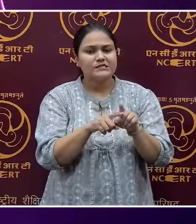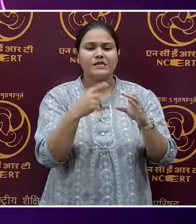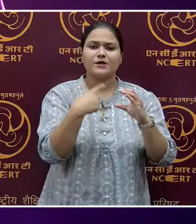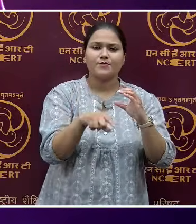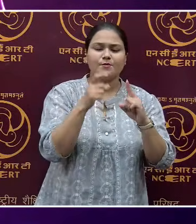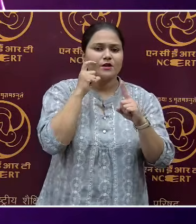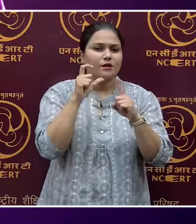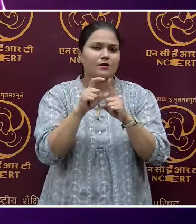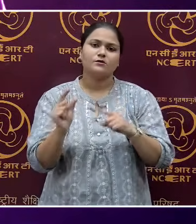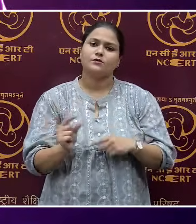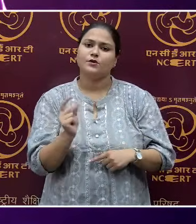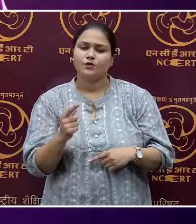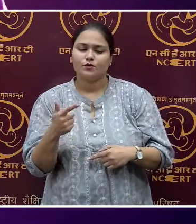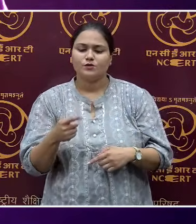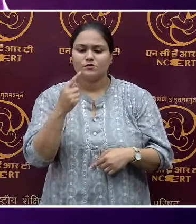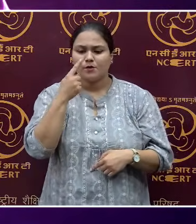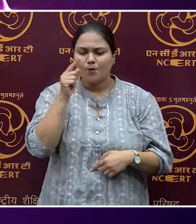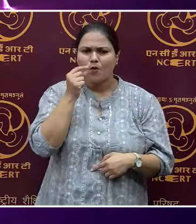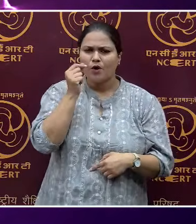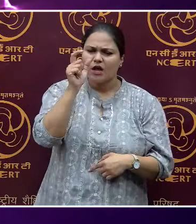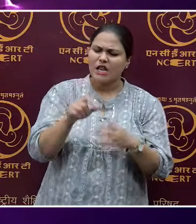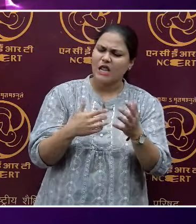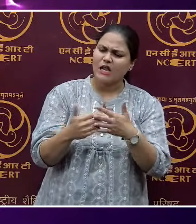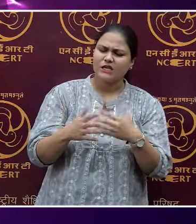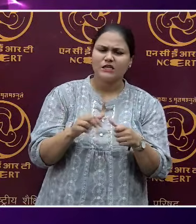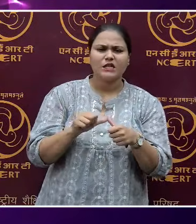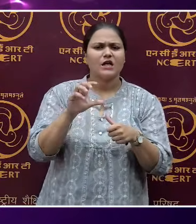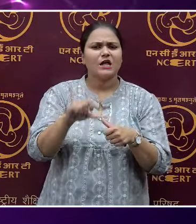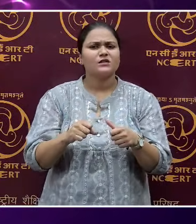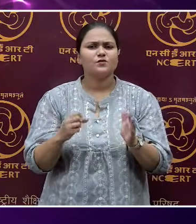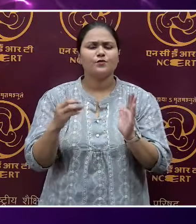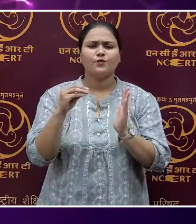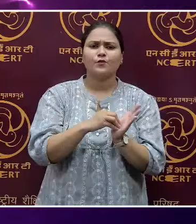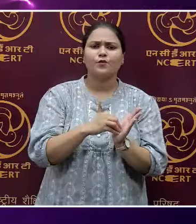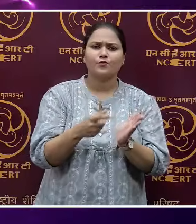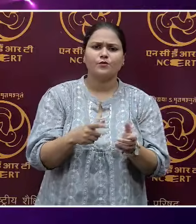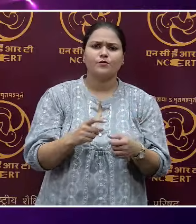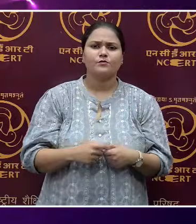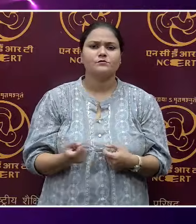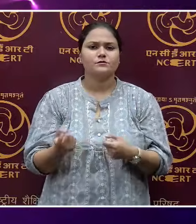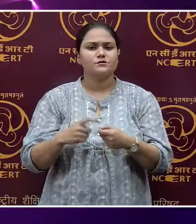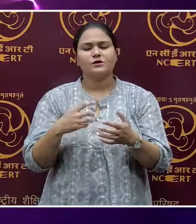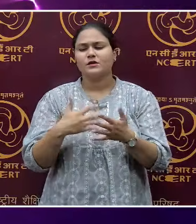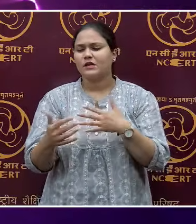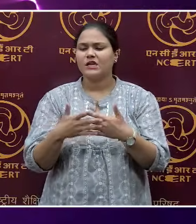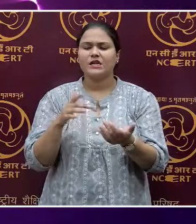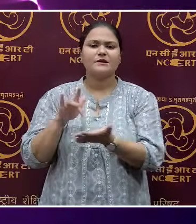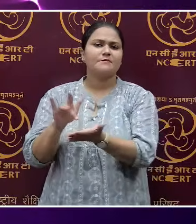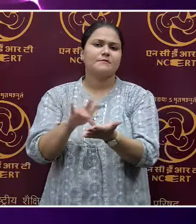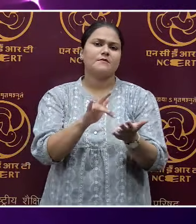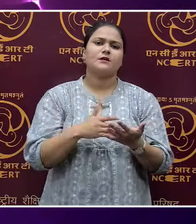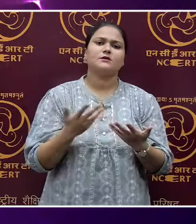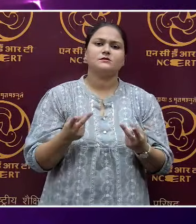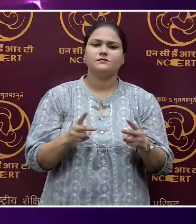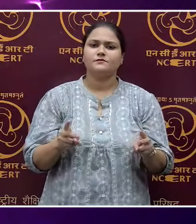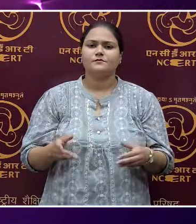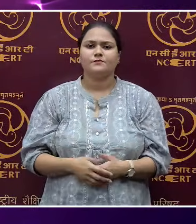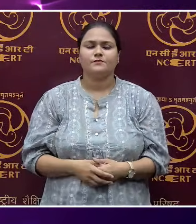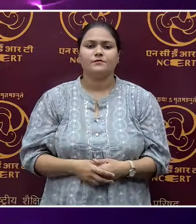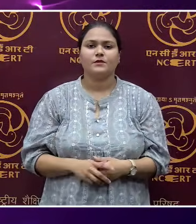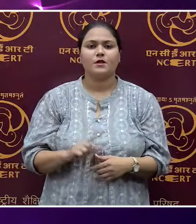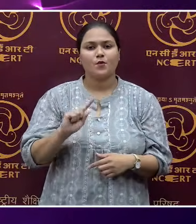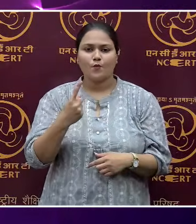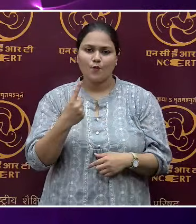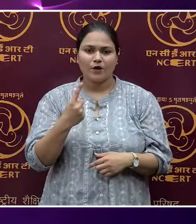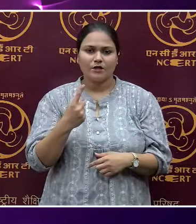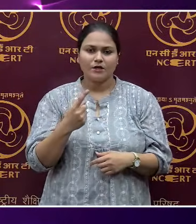can access this account, access this virtual lab from anywhere. Okay, so one time sign up,